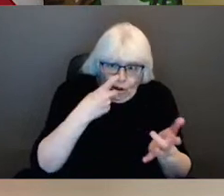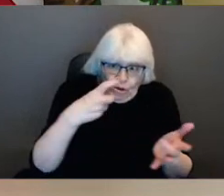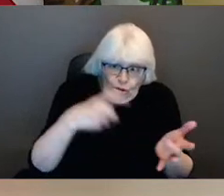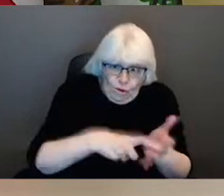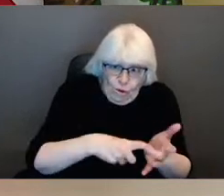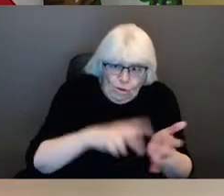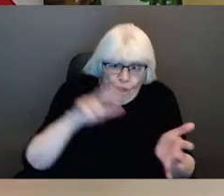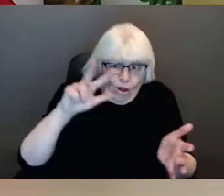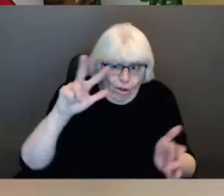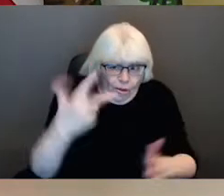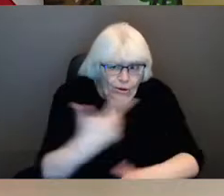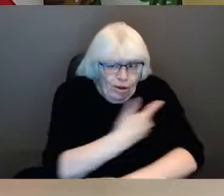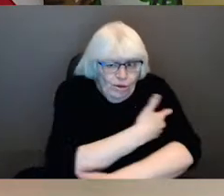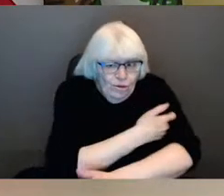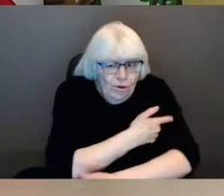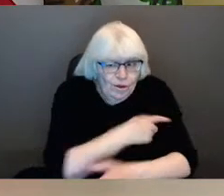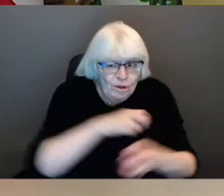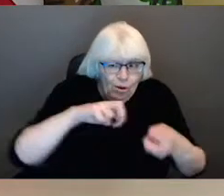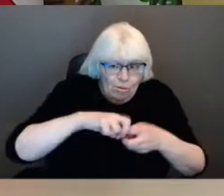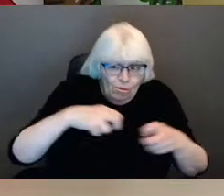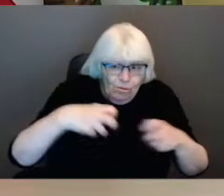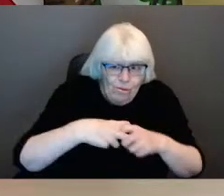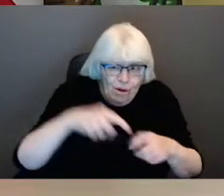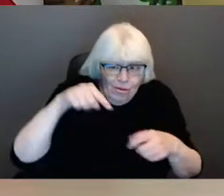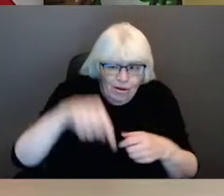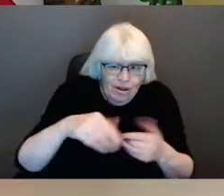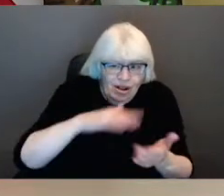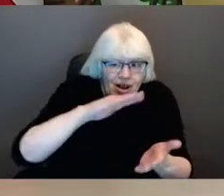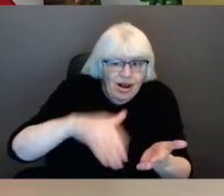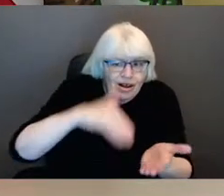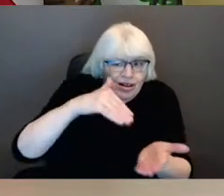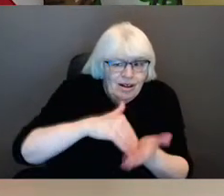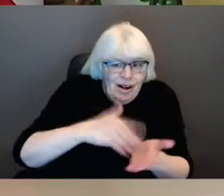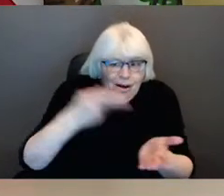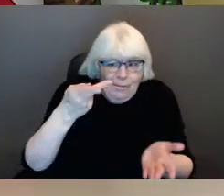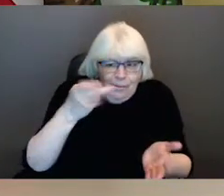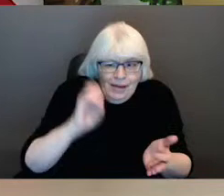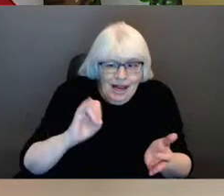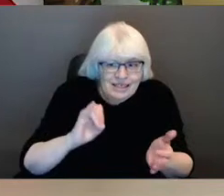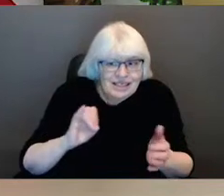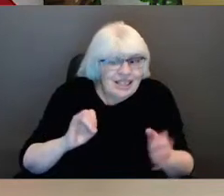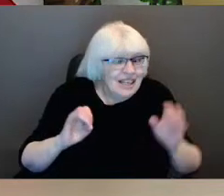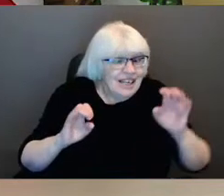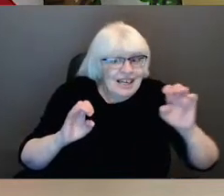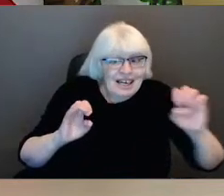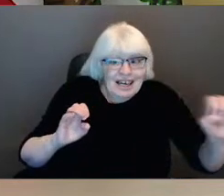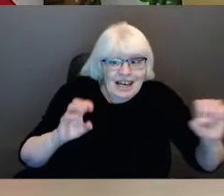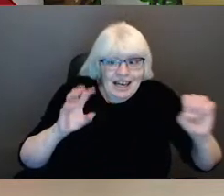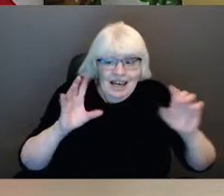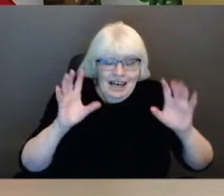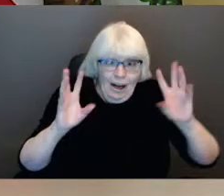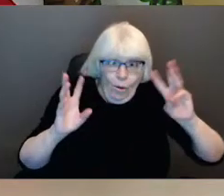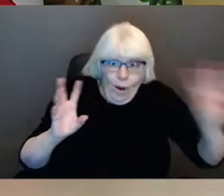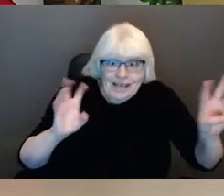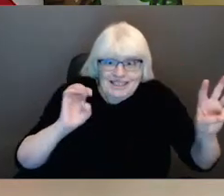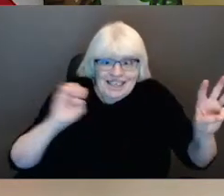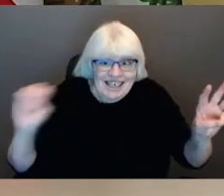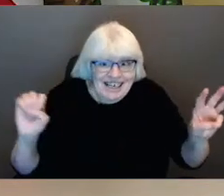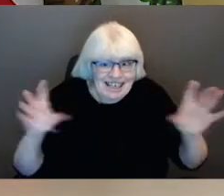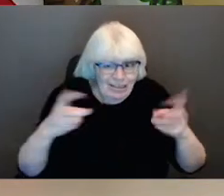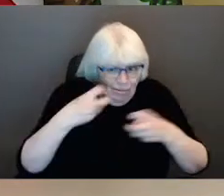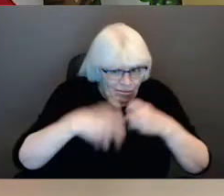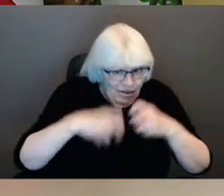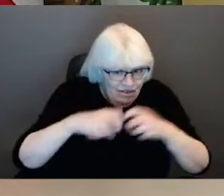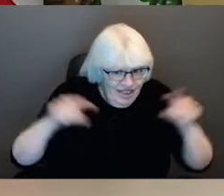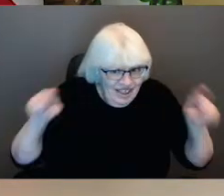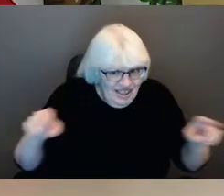islands where, it might be harder for people to get access? I think that's a good question. I don't have that information, and